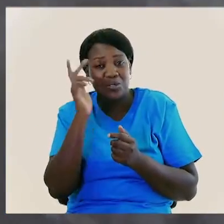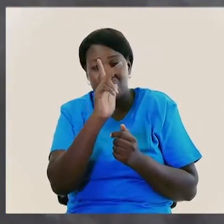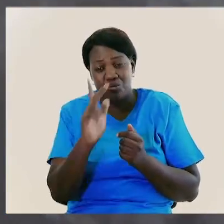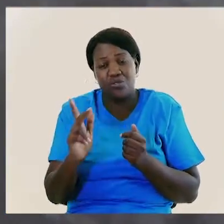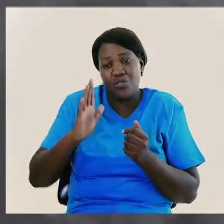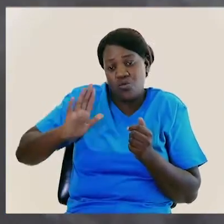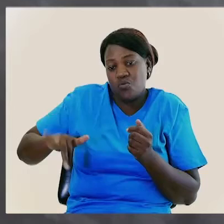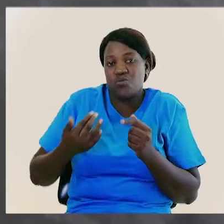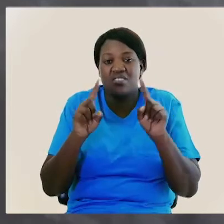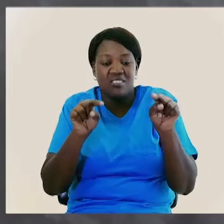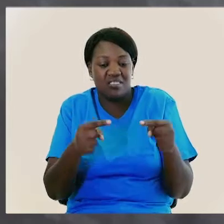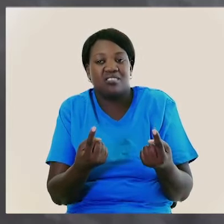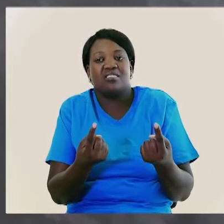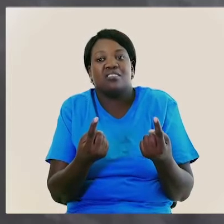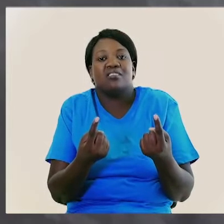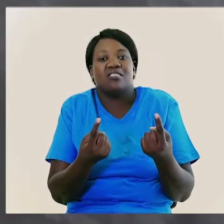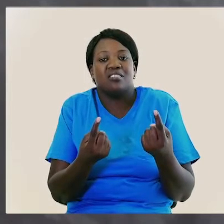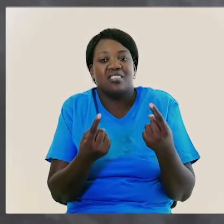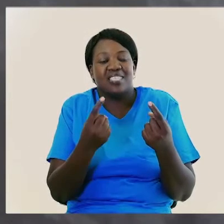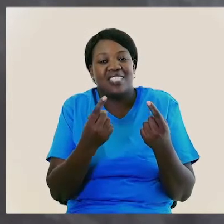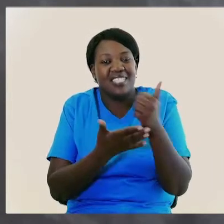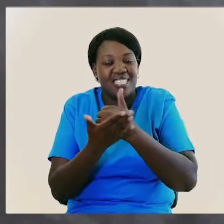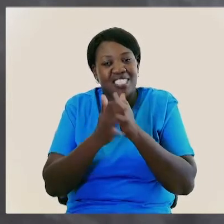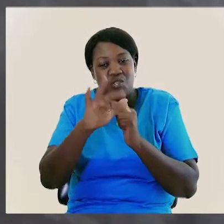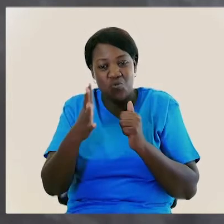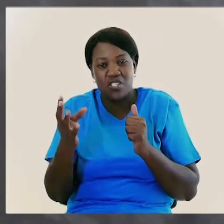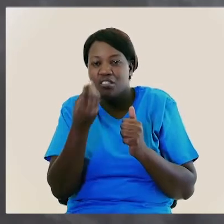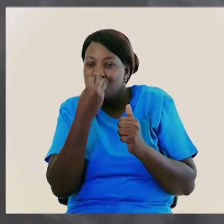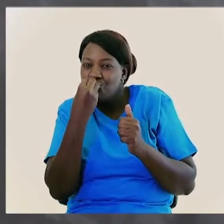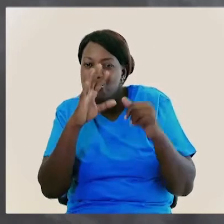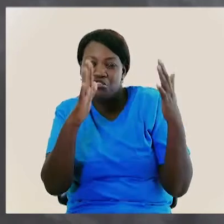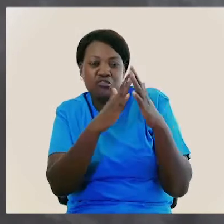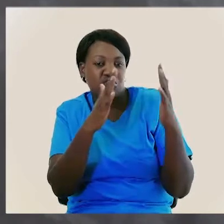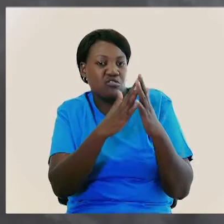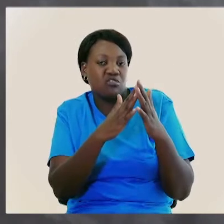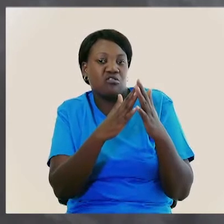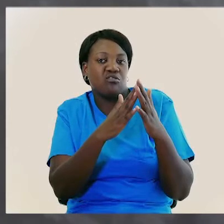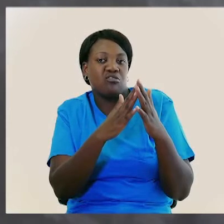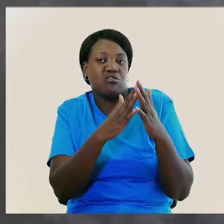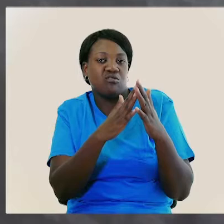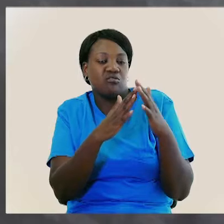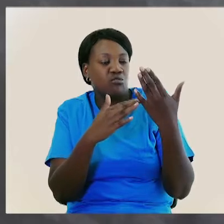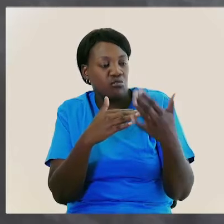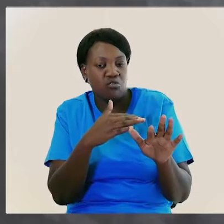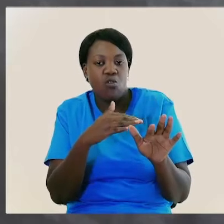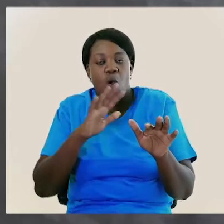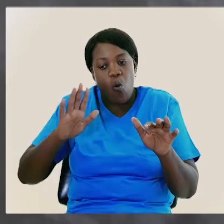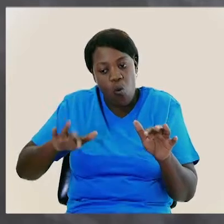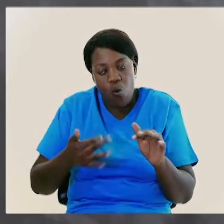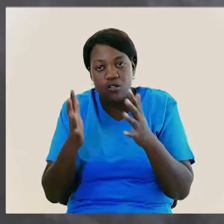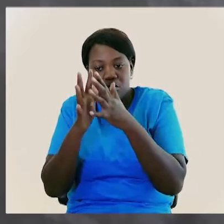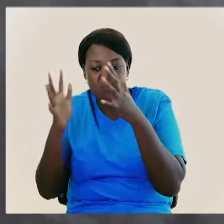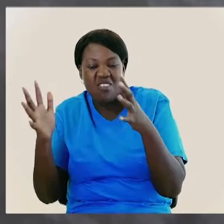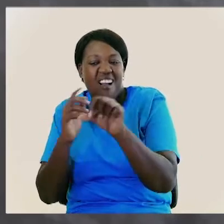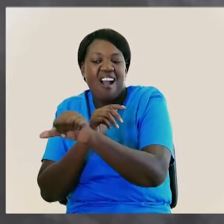only want material goods, clean water, food, and shelter, all satisfy your basic material needs, but we also